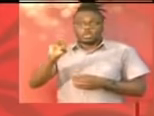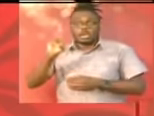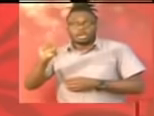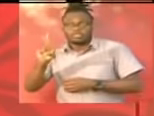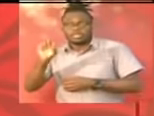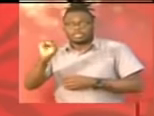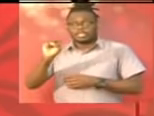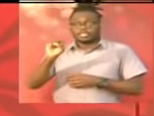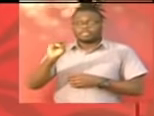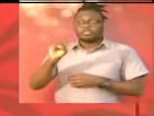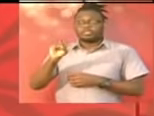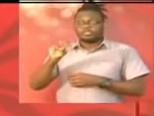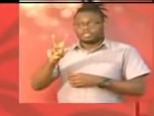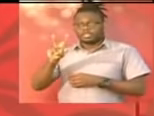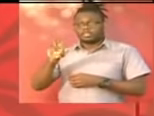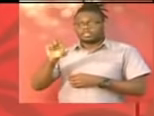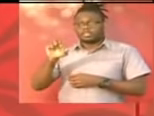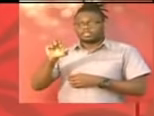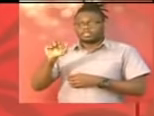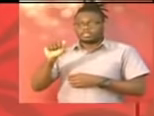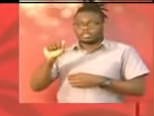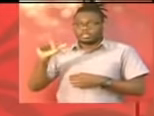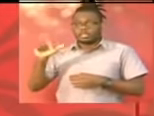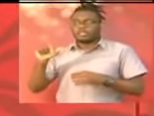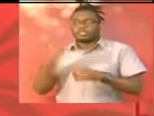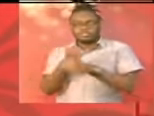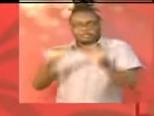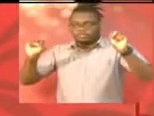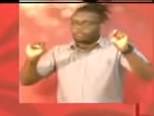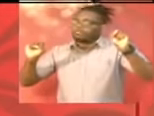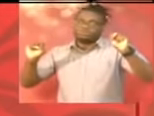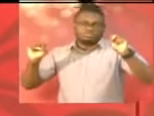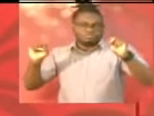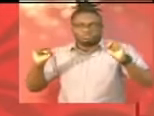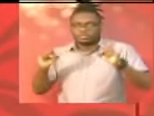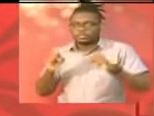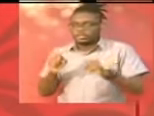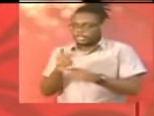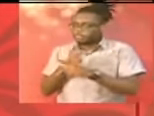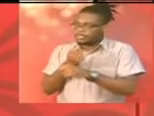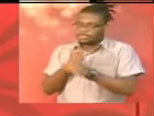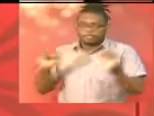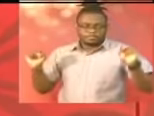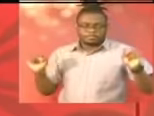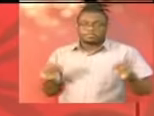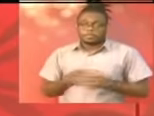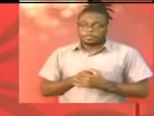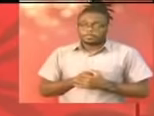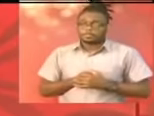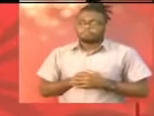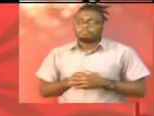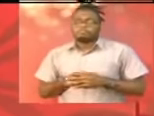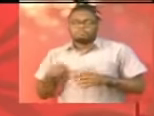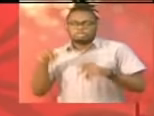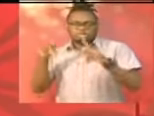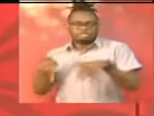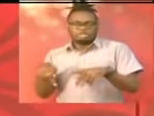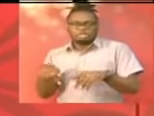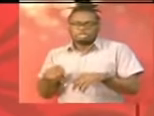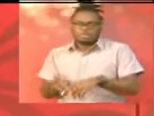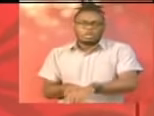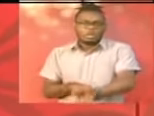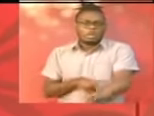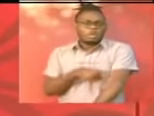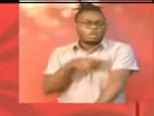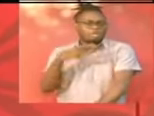Facebook group as well. Excellent resource for people who have had long COVID or long haul COVID issues. So I encourage you, if